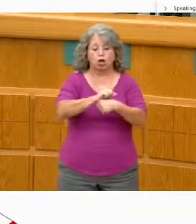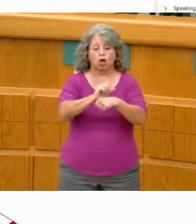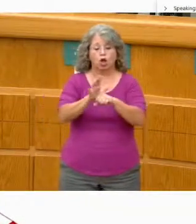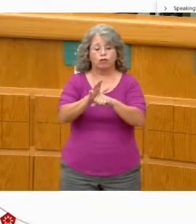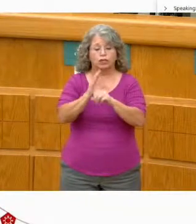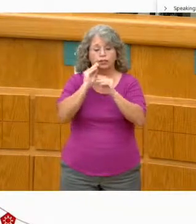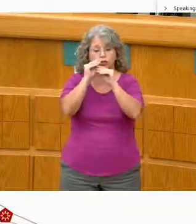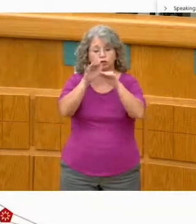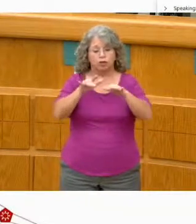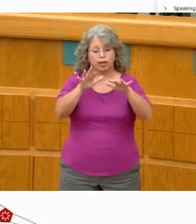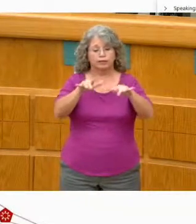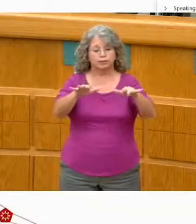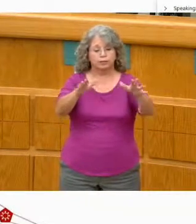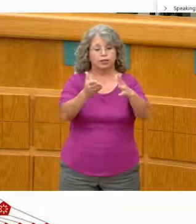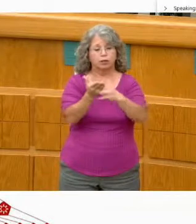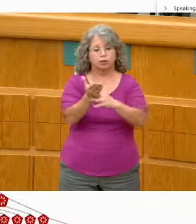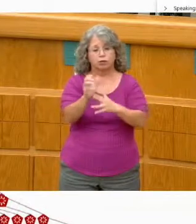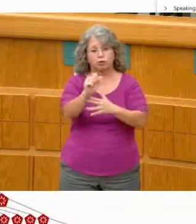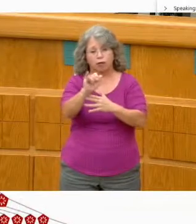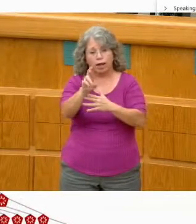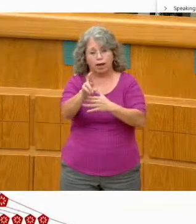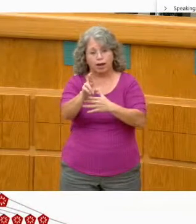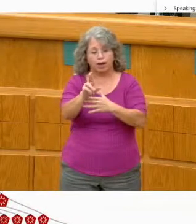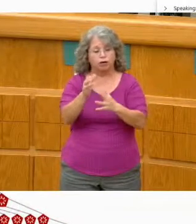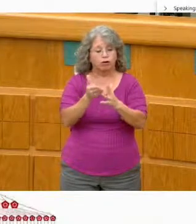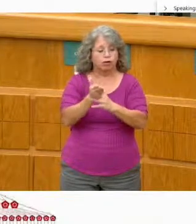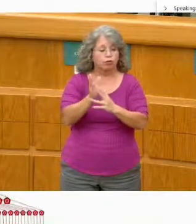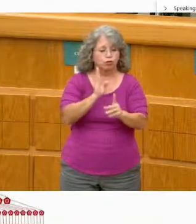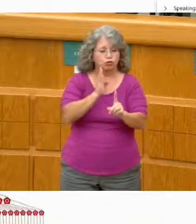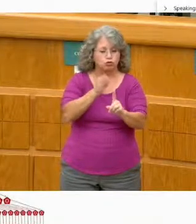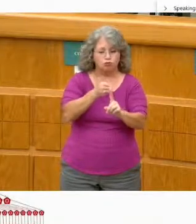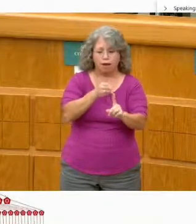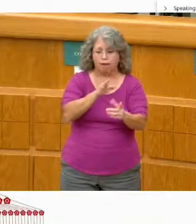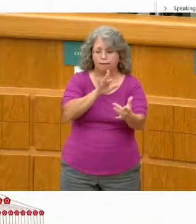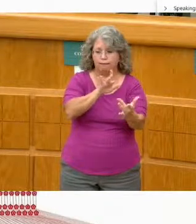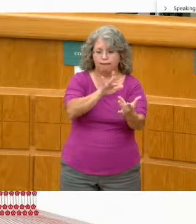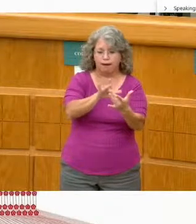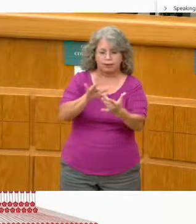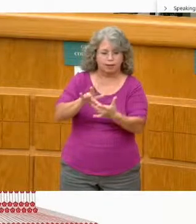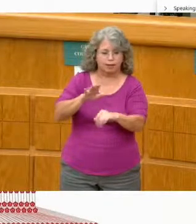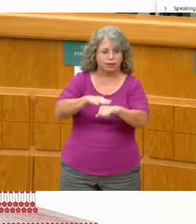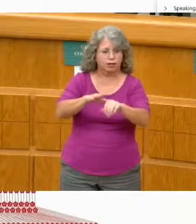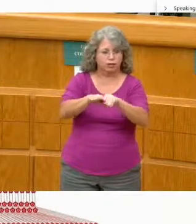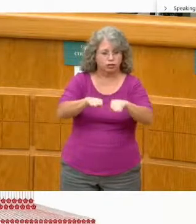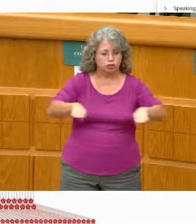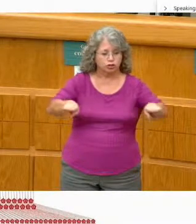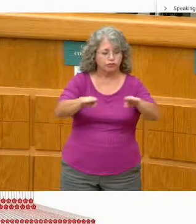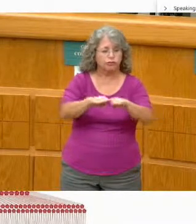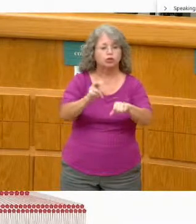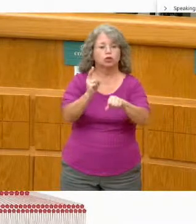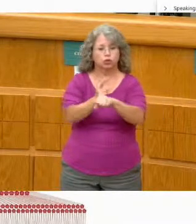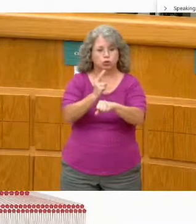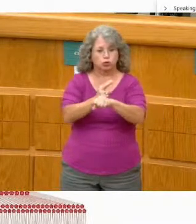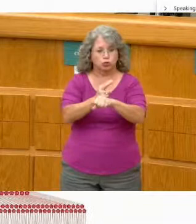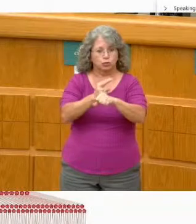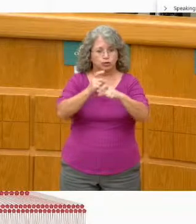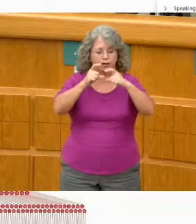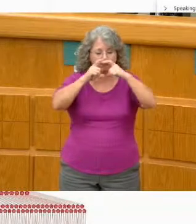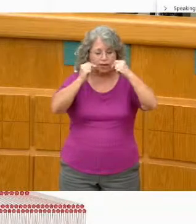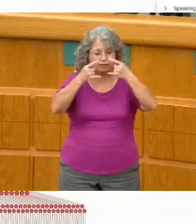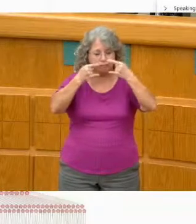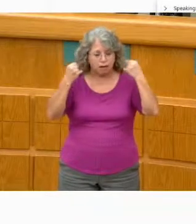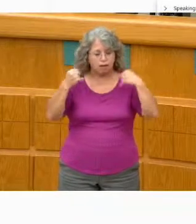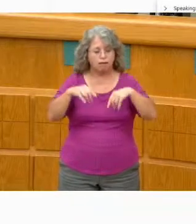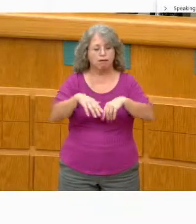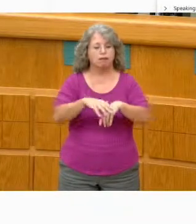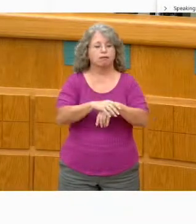transmitted through the air, through surfaces, and through contact, direct contact. So we're wearing face masks and